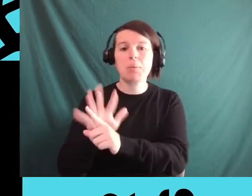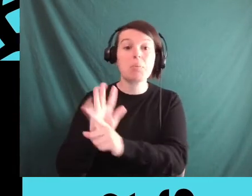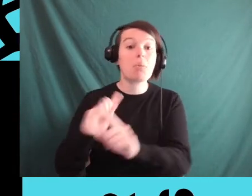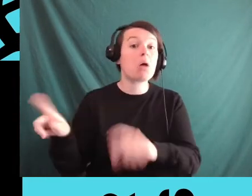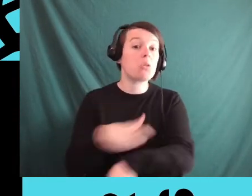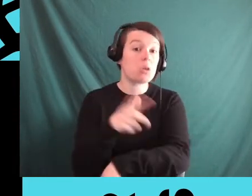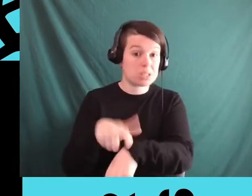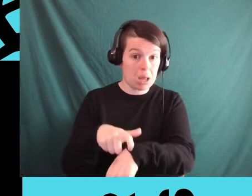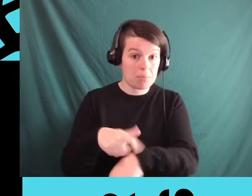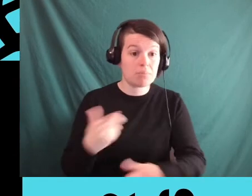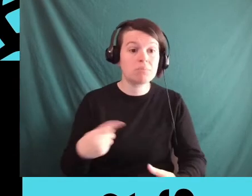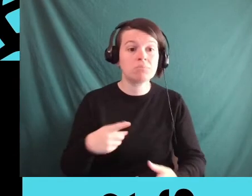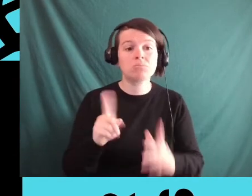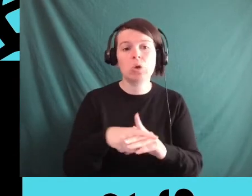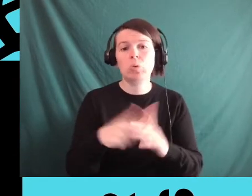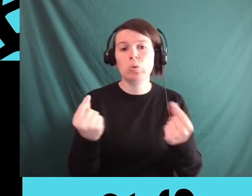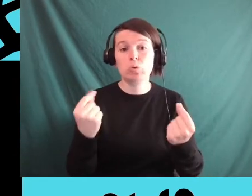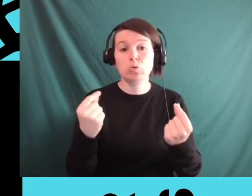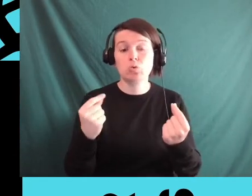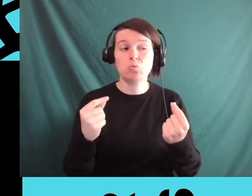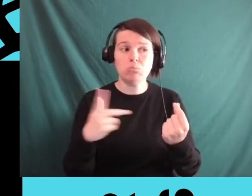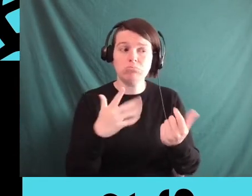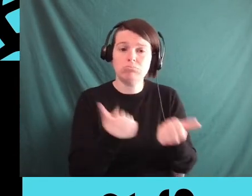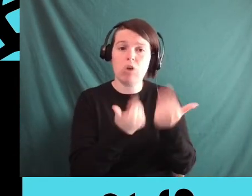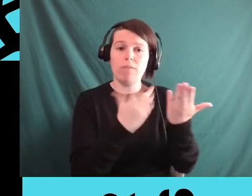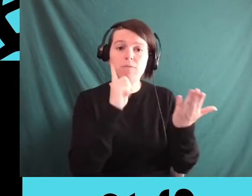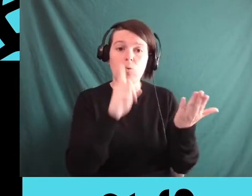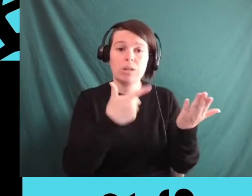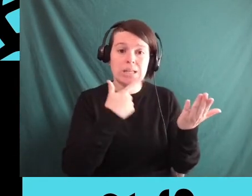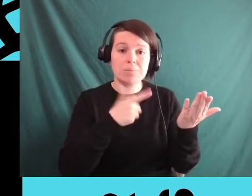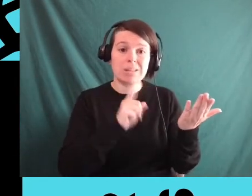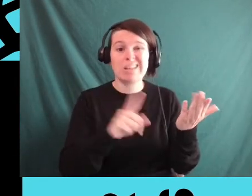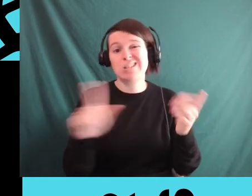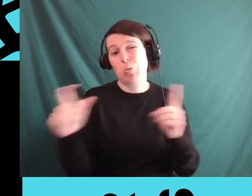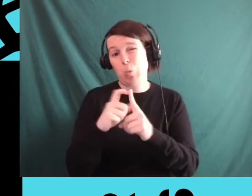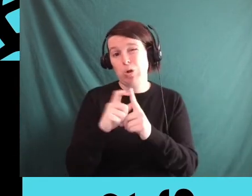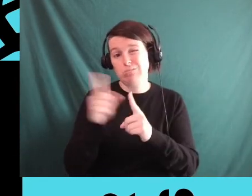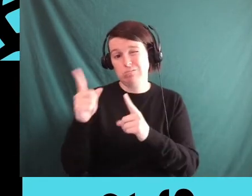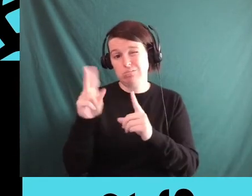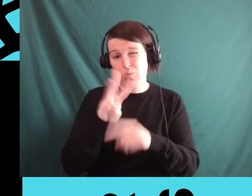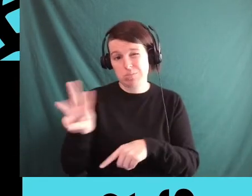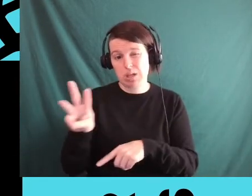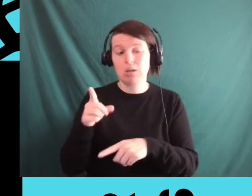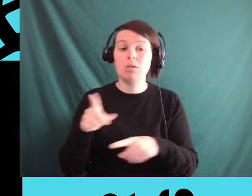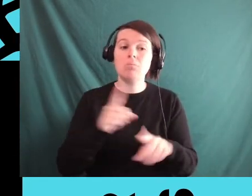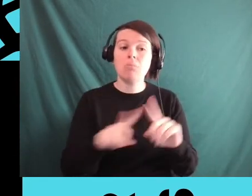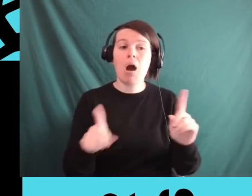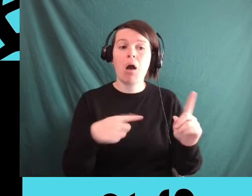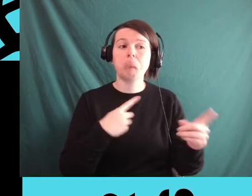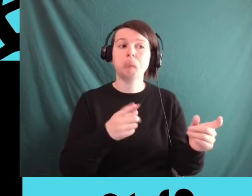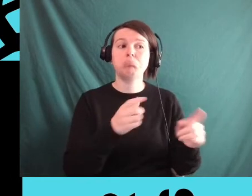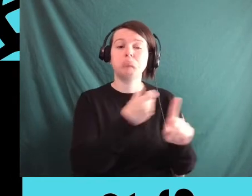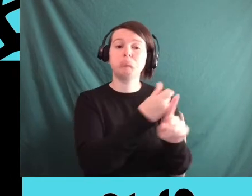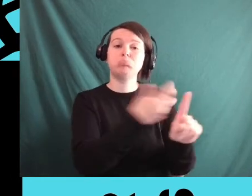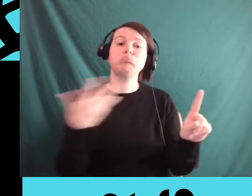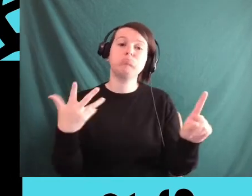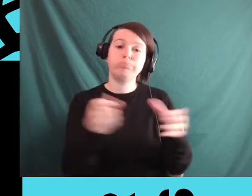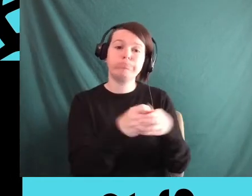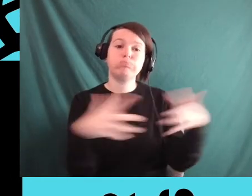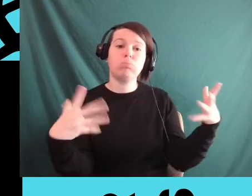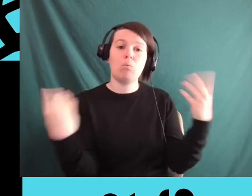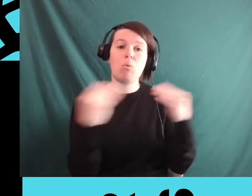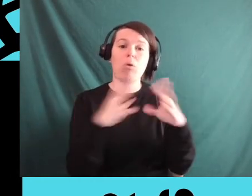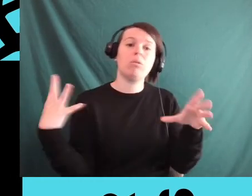as a company catering to lesbians, that's their words on their website, but have since branched out to